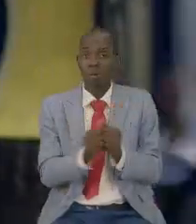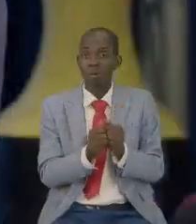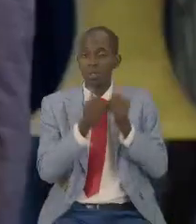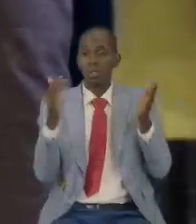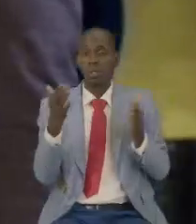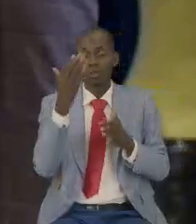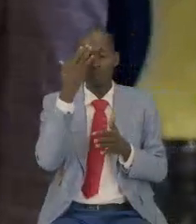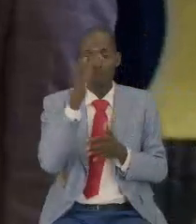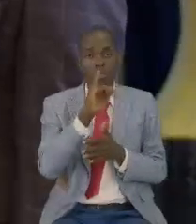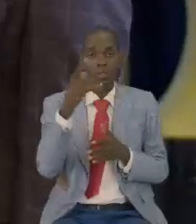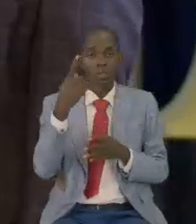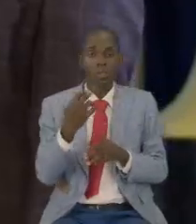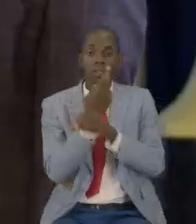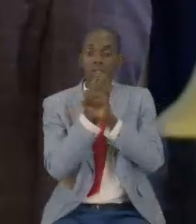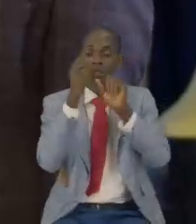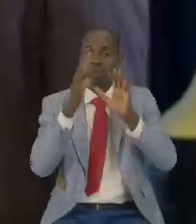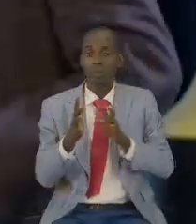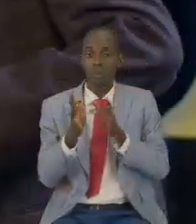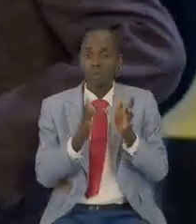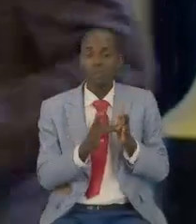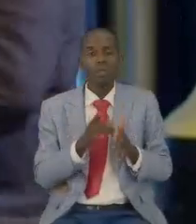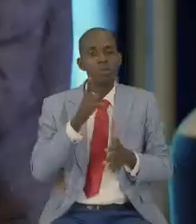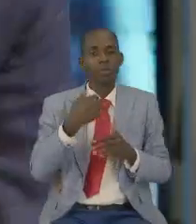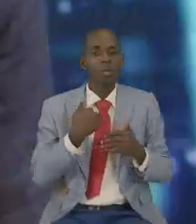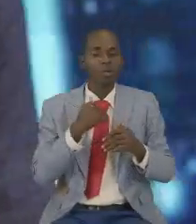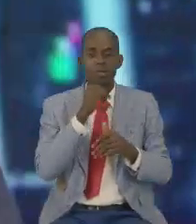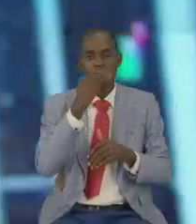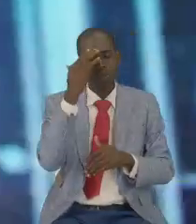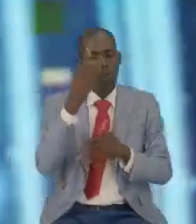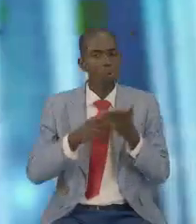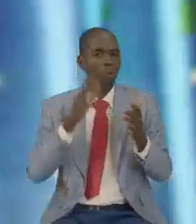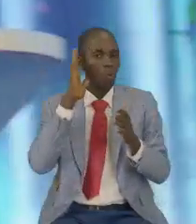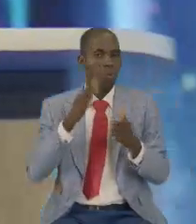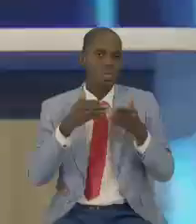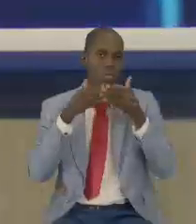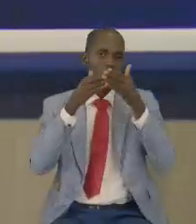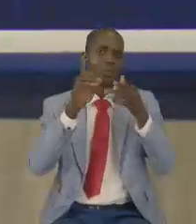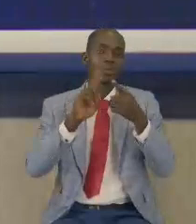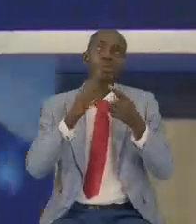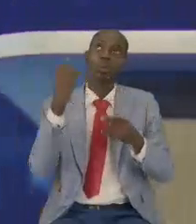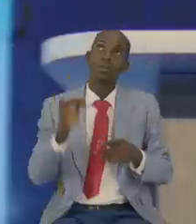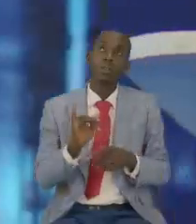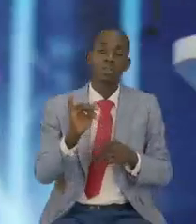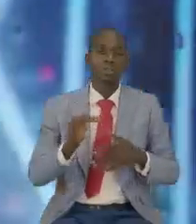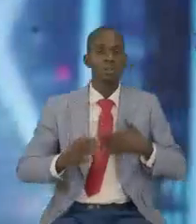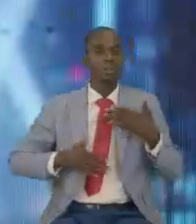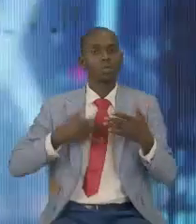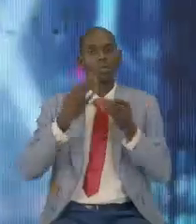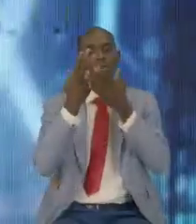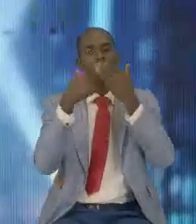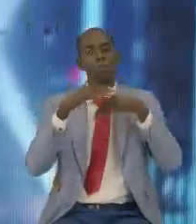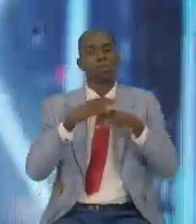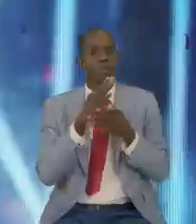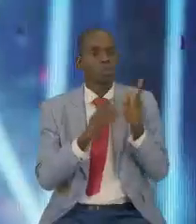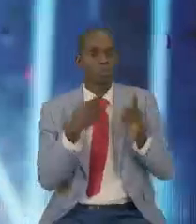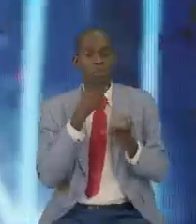will take you to the everlasting joy of heaven. There are people who say, I don't have time for God, I don't have time for